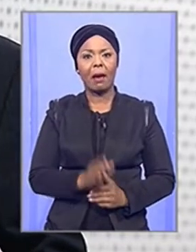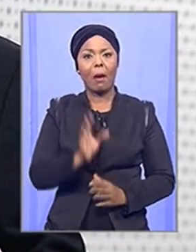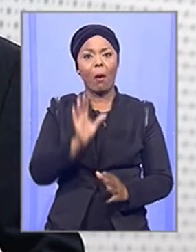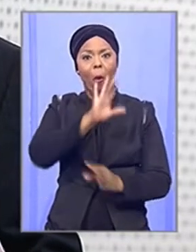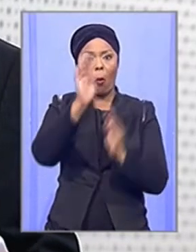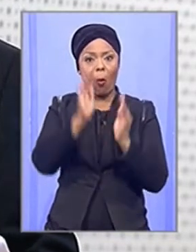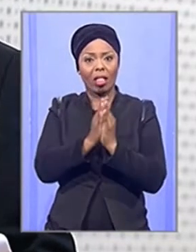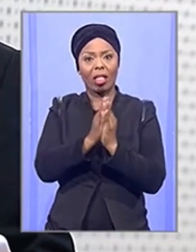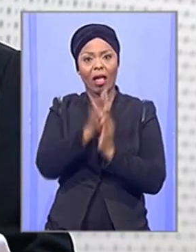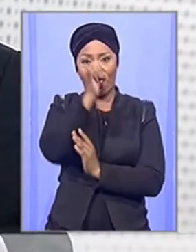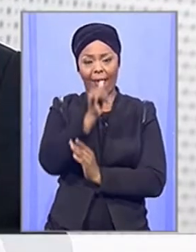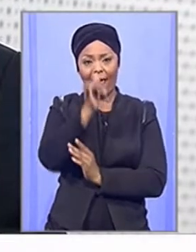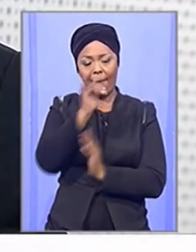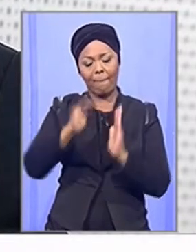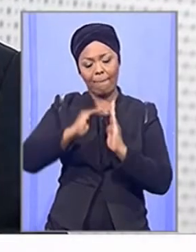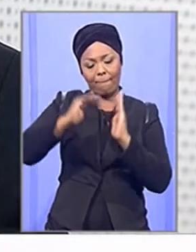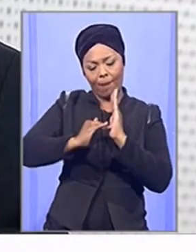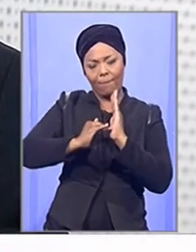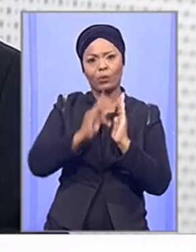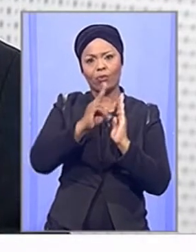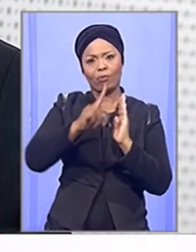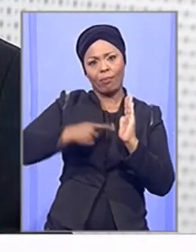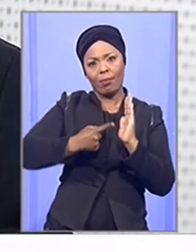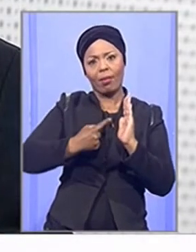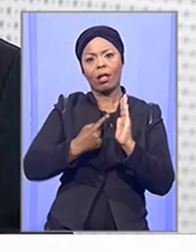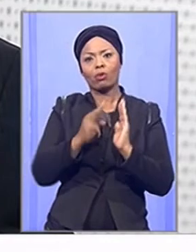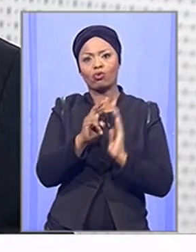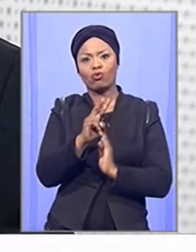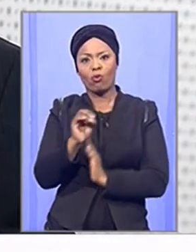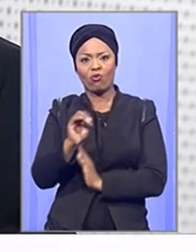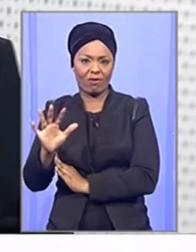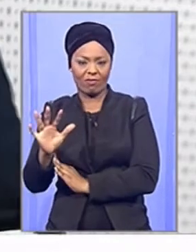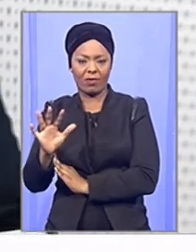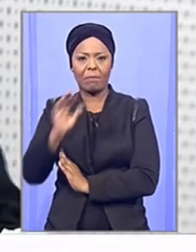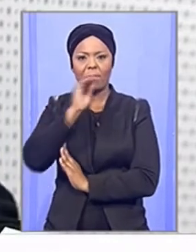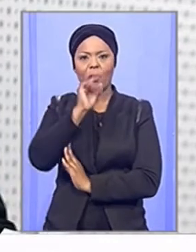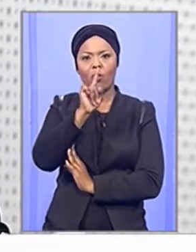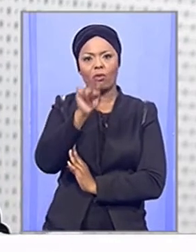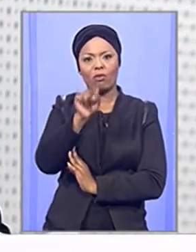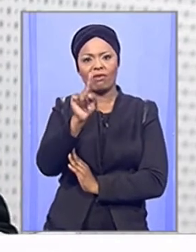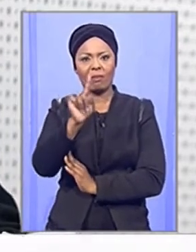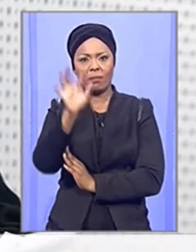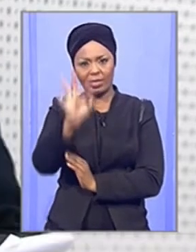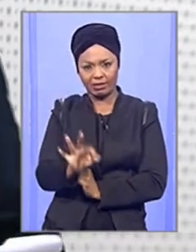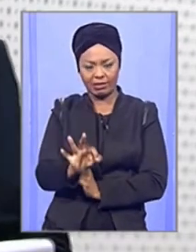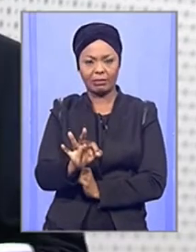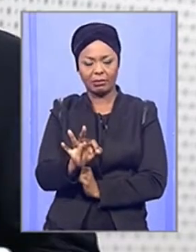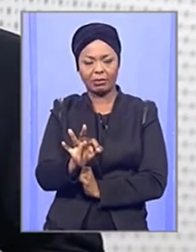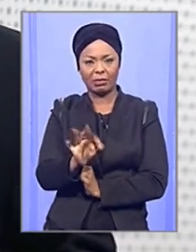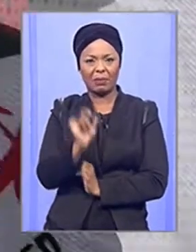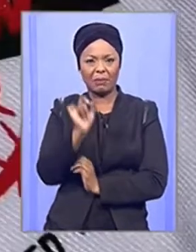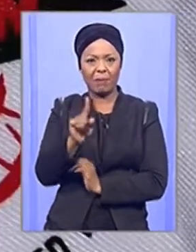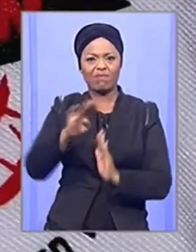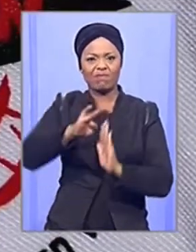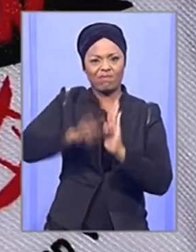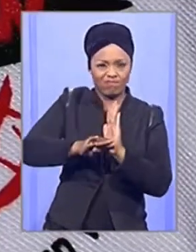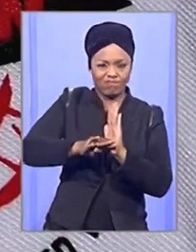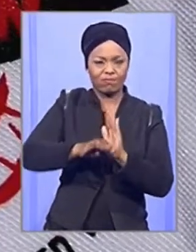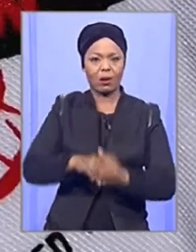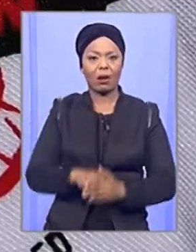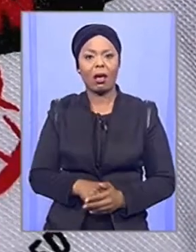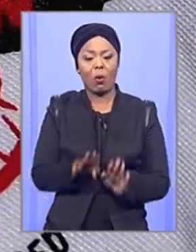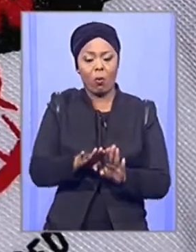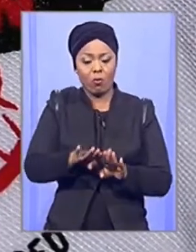by 2,205. That is a 1.5% decrease. Bana le basadi ba